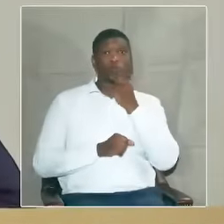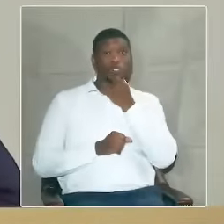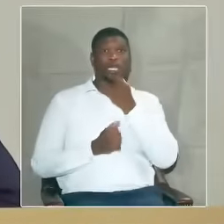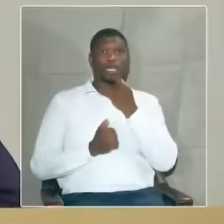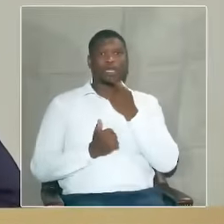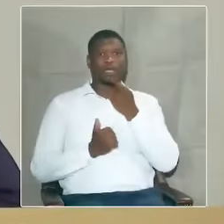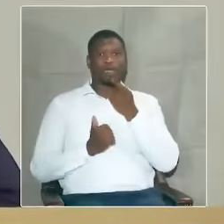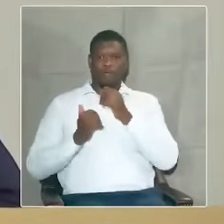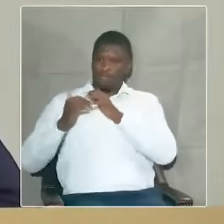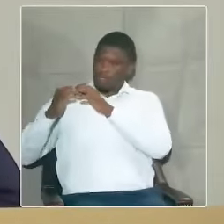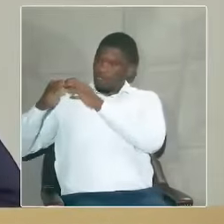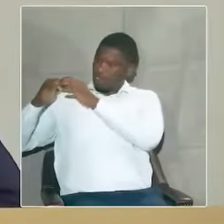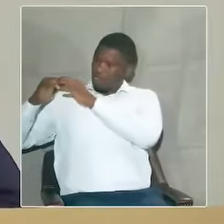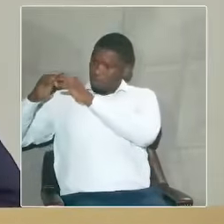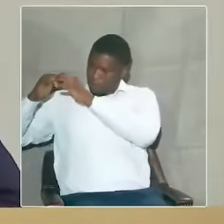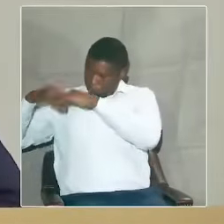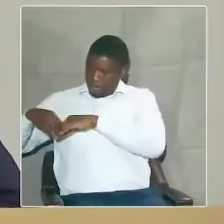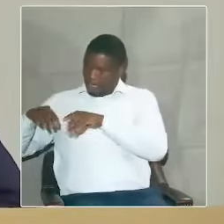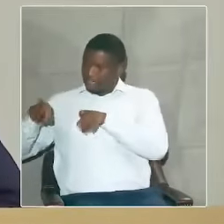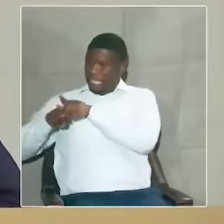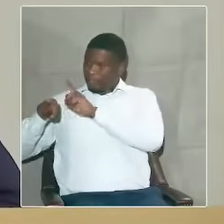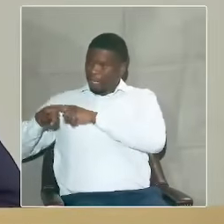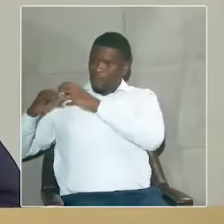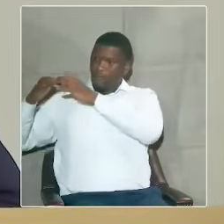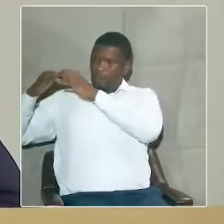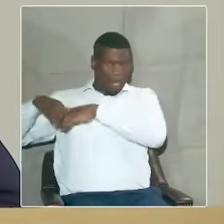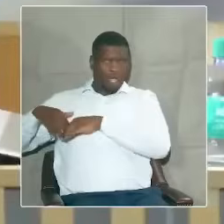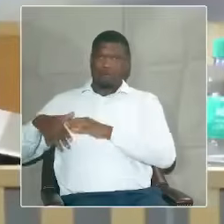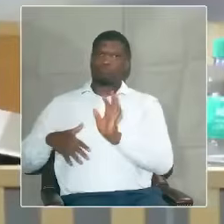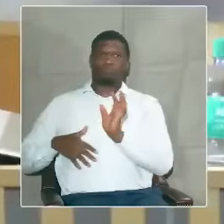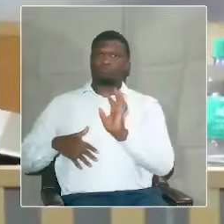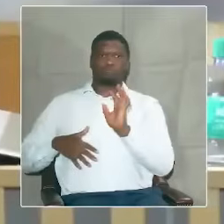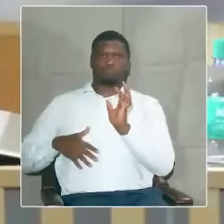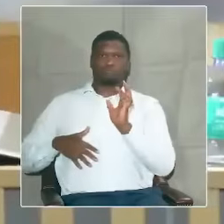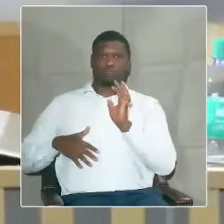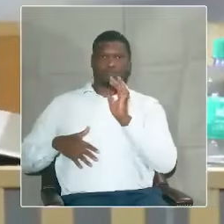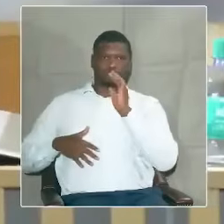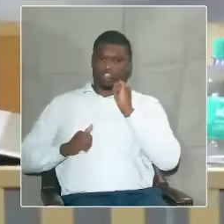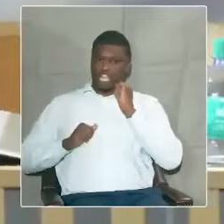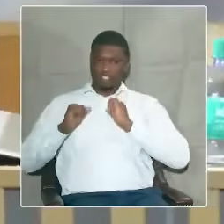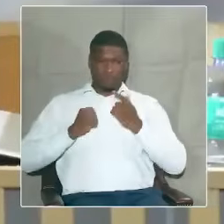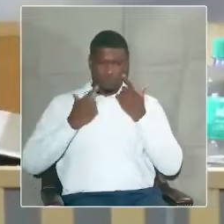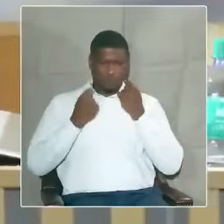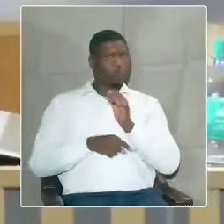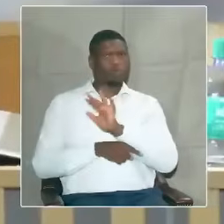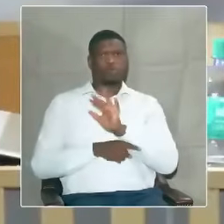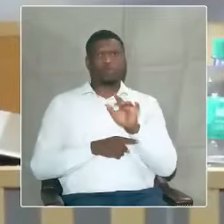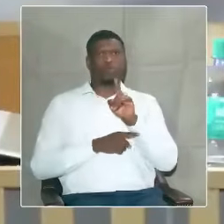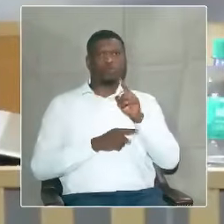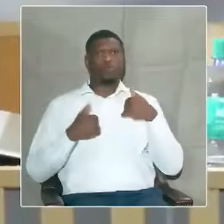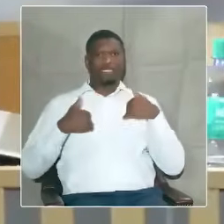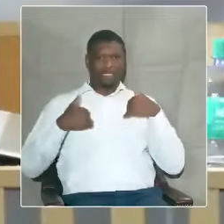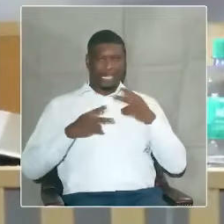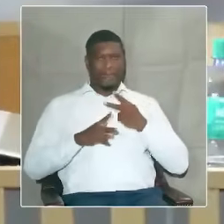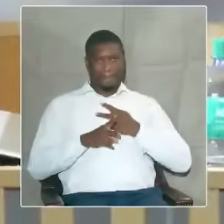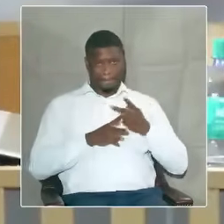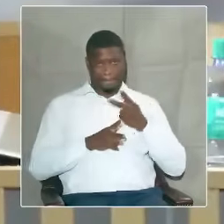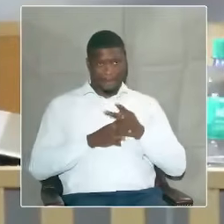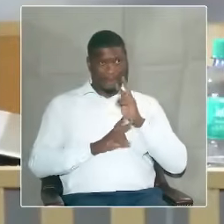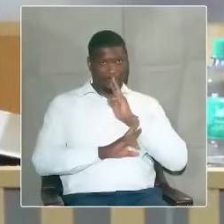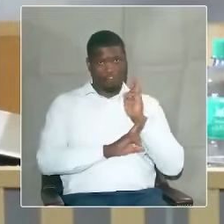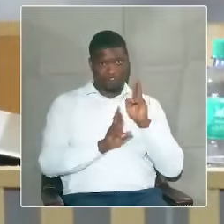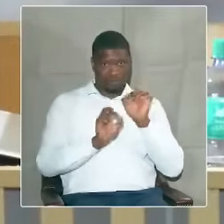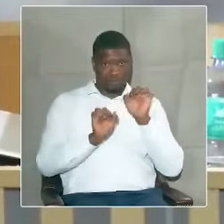the instruction of immediate disbandment. So you didn't take any action. All you did was you started preparing a report which